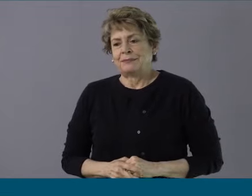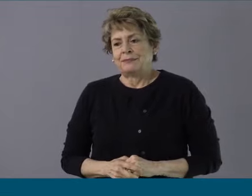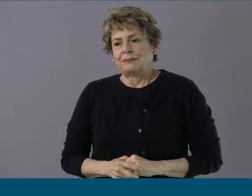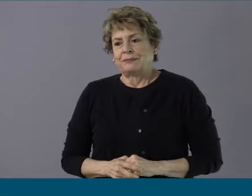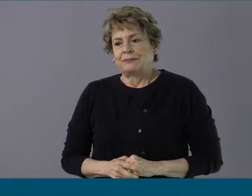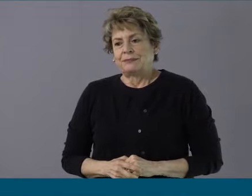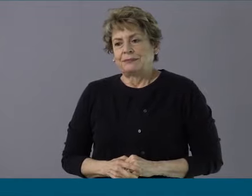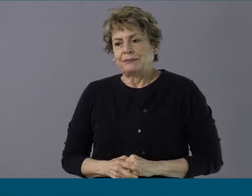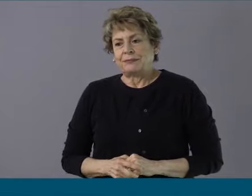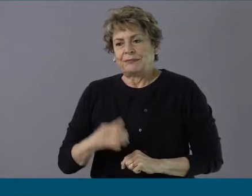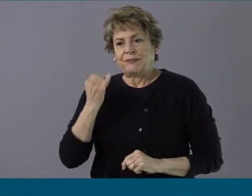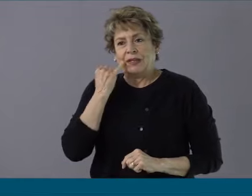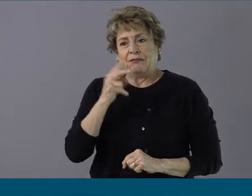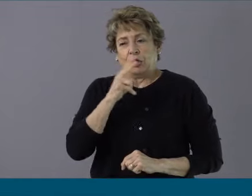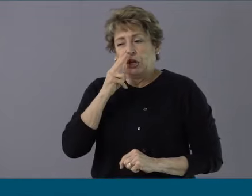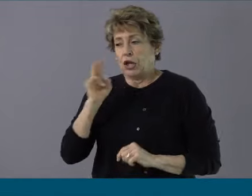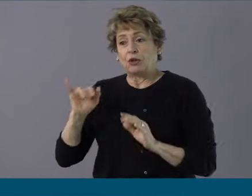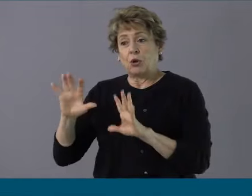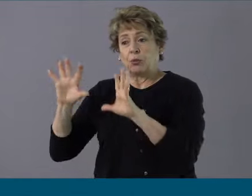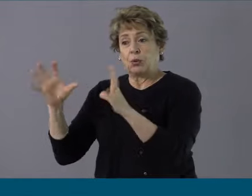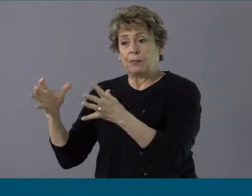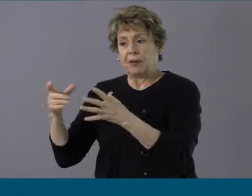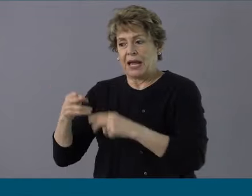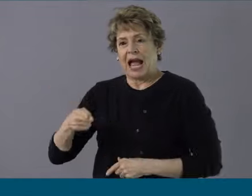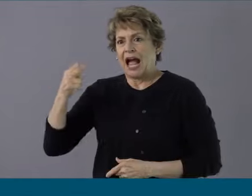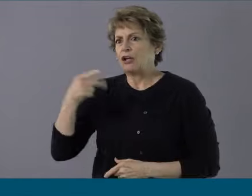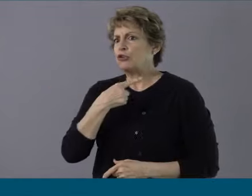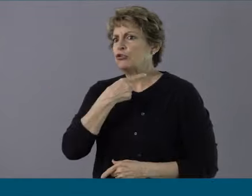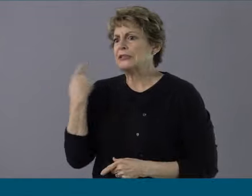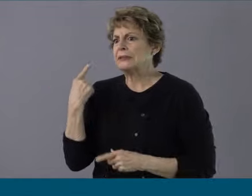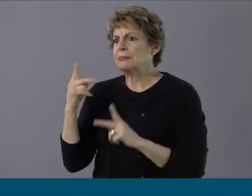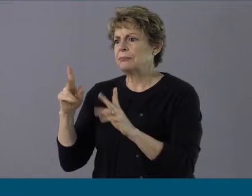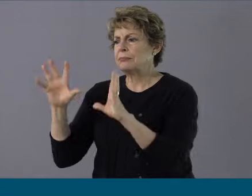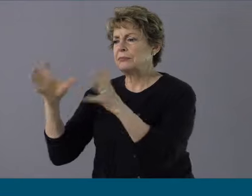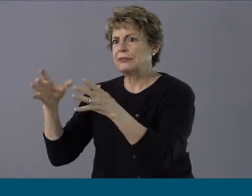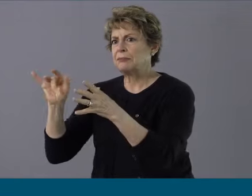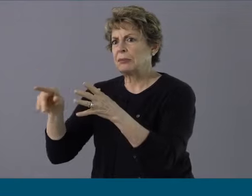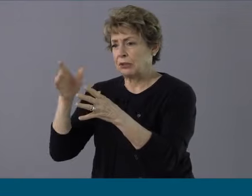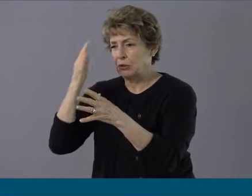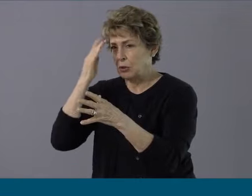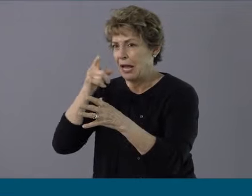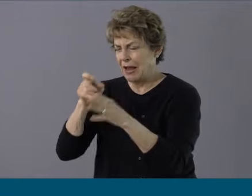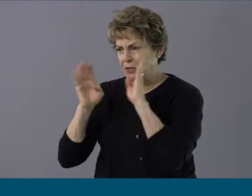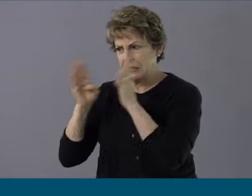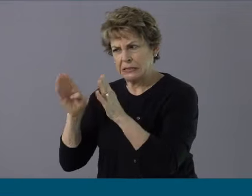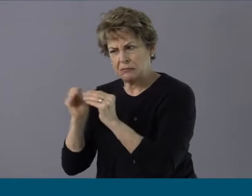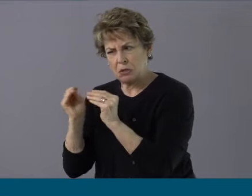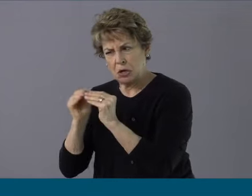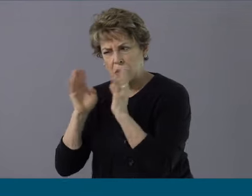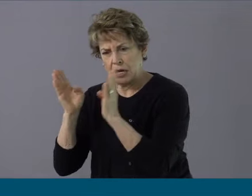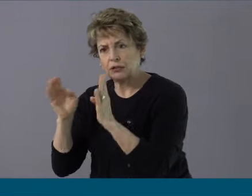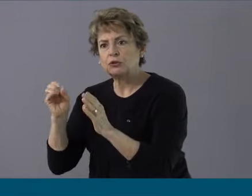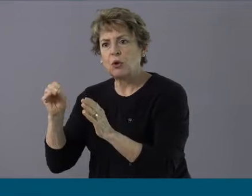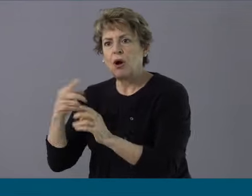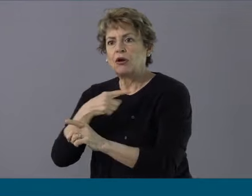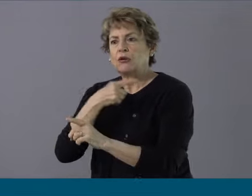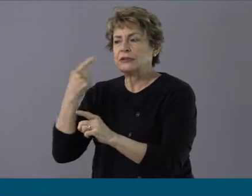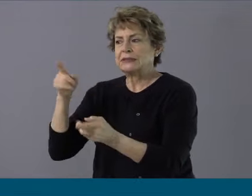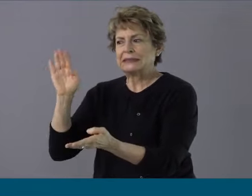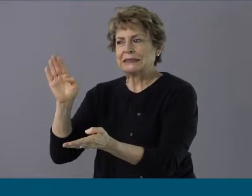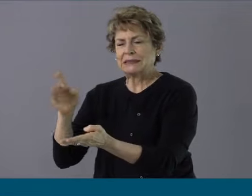risk type activities to limit them in the state of Arizona and used